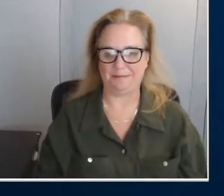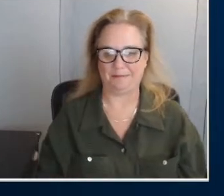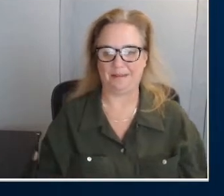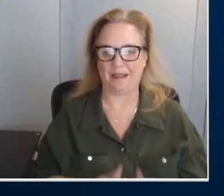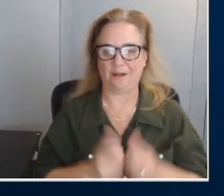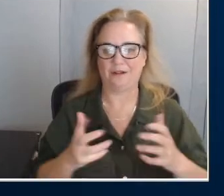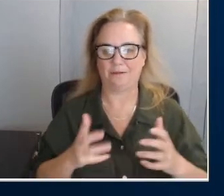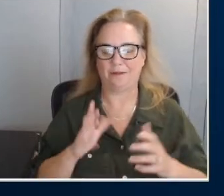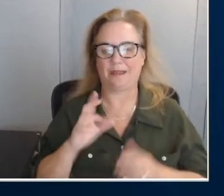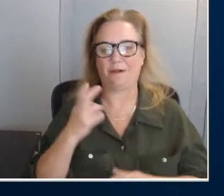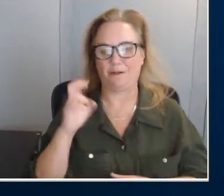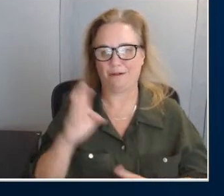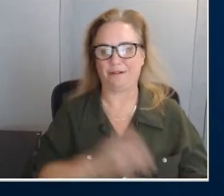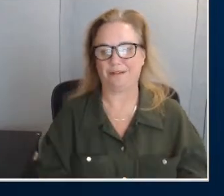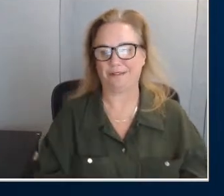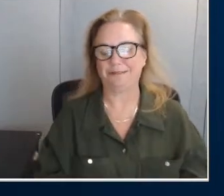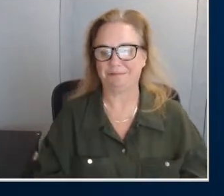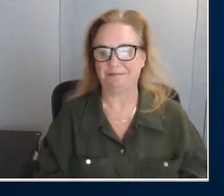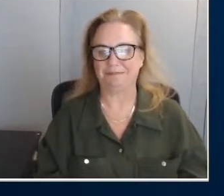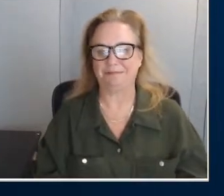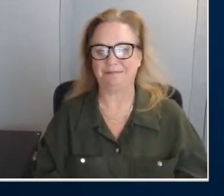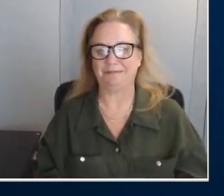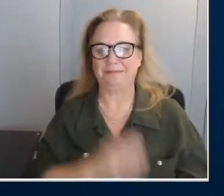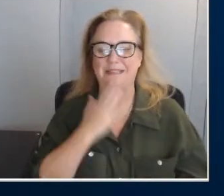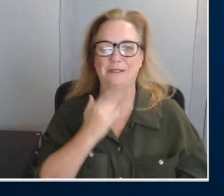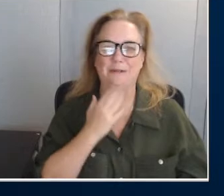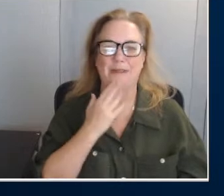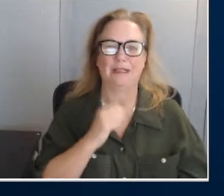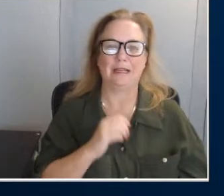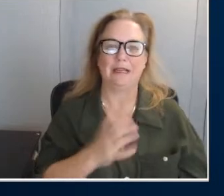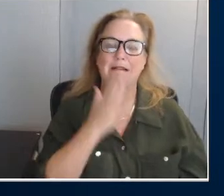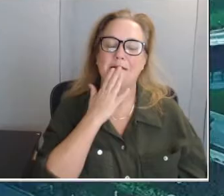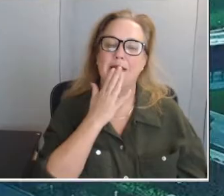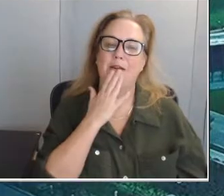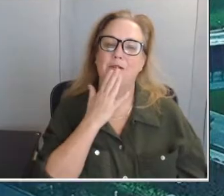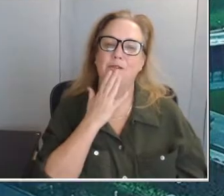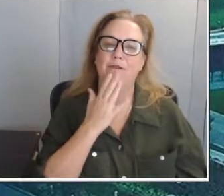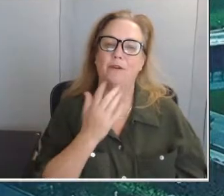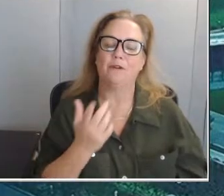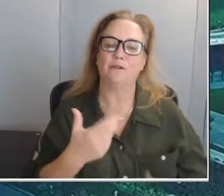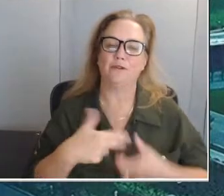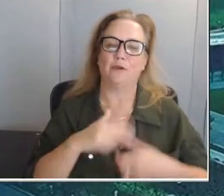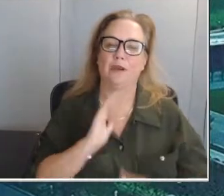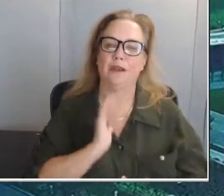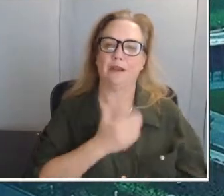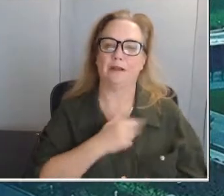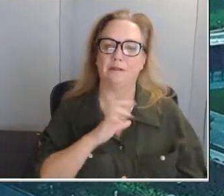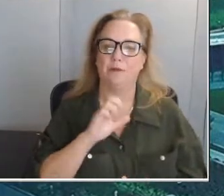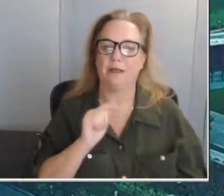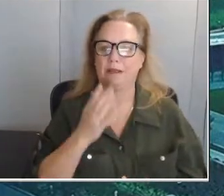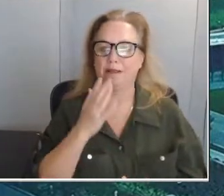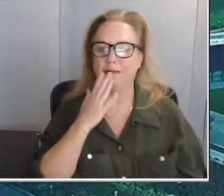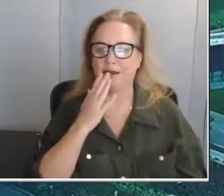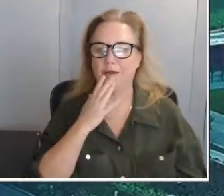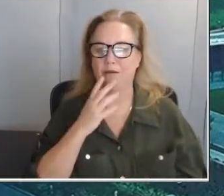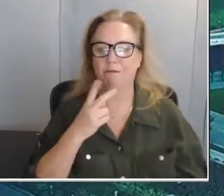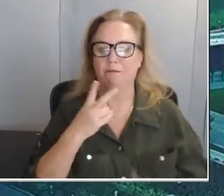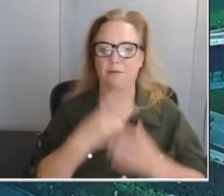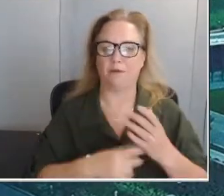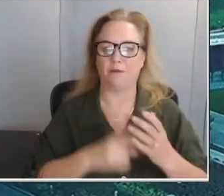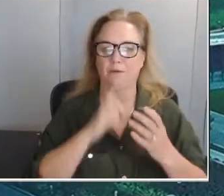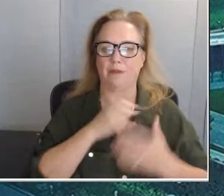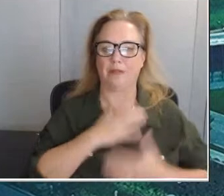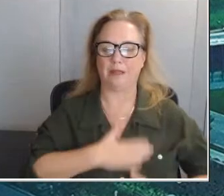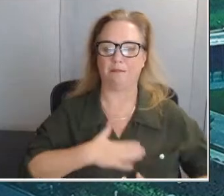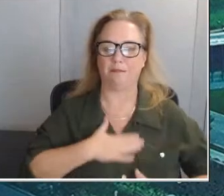have done it without her either. Oh, that's sweet. Well, thank you so much for being here, Brett, and thank you to Dr. Hartwell and Mary. We really appreciate you